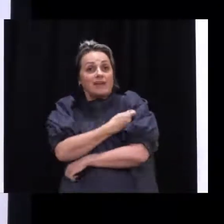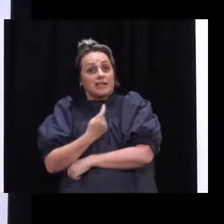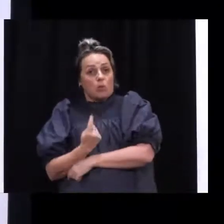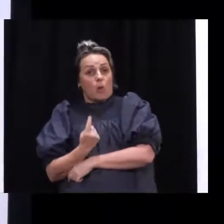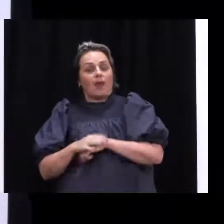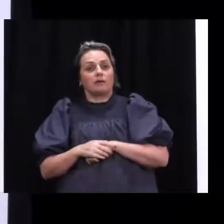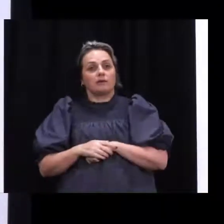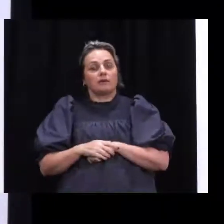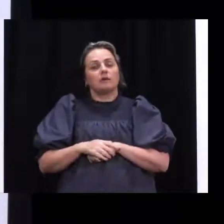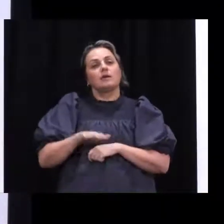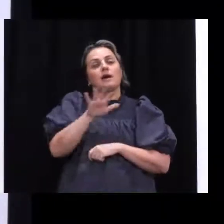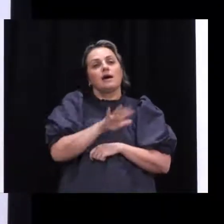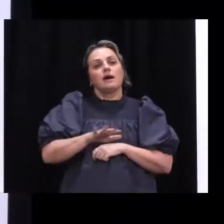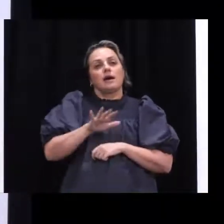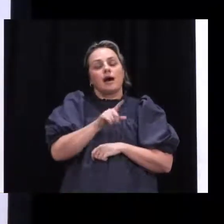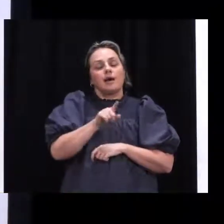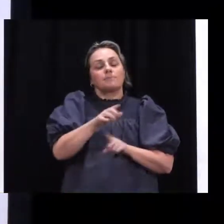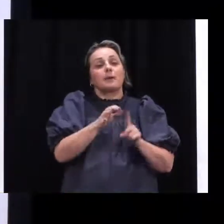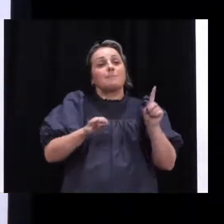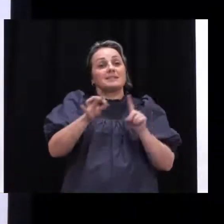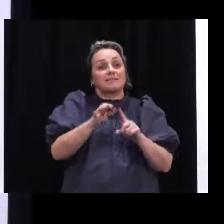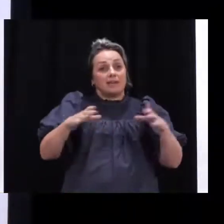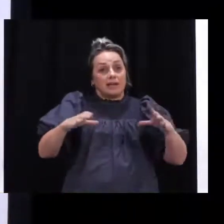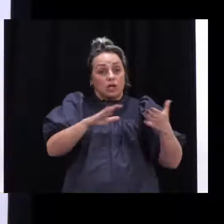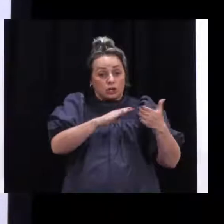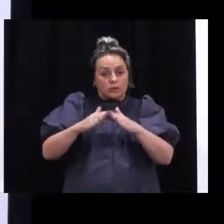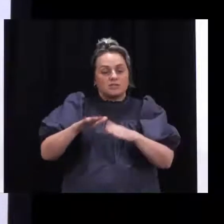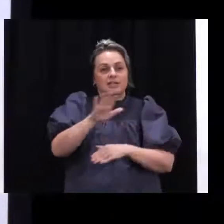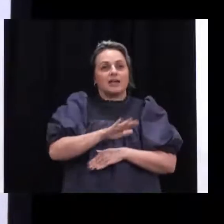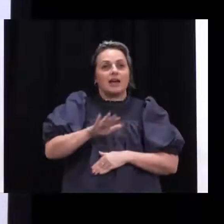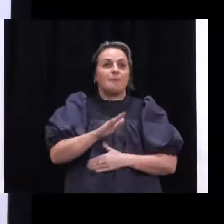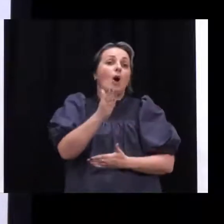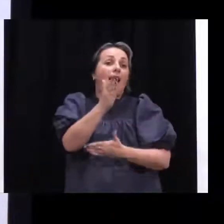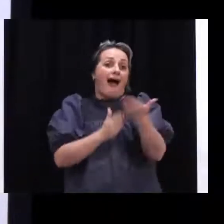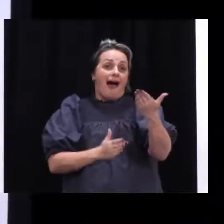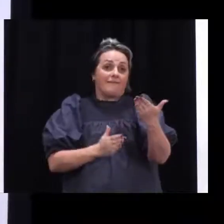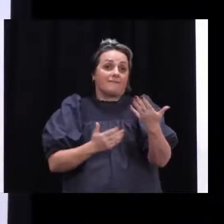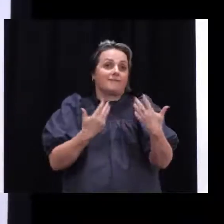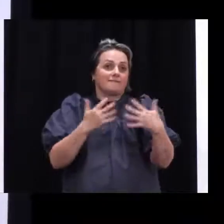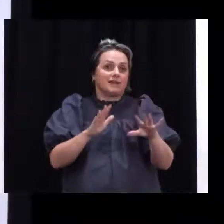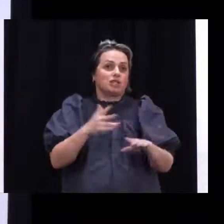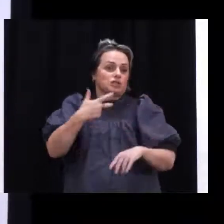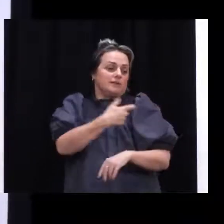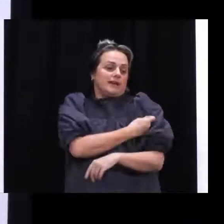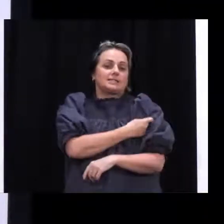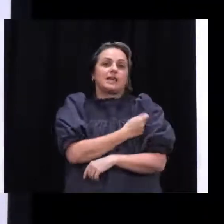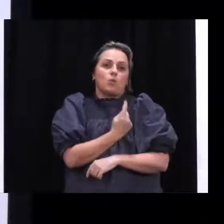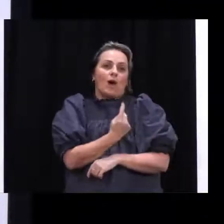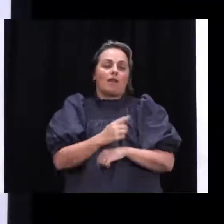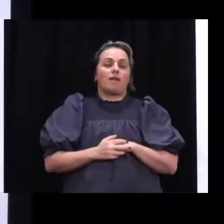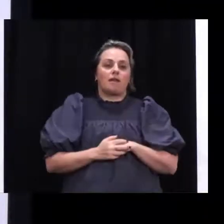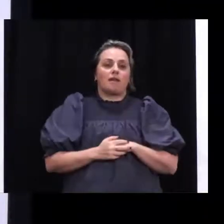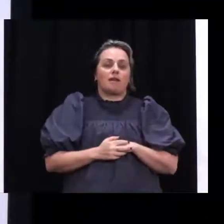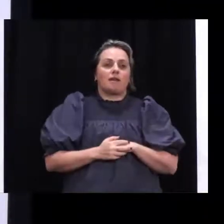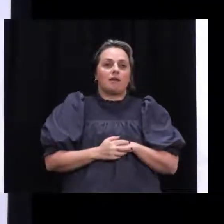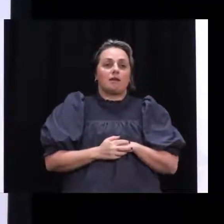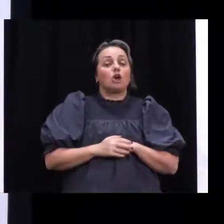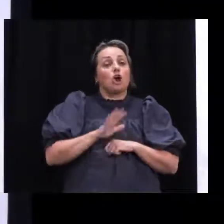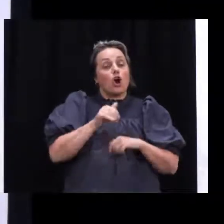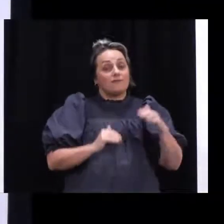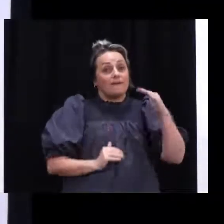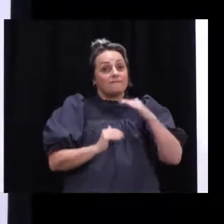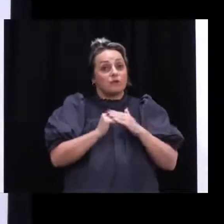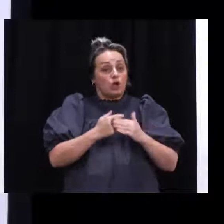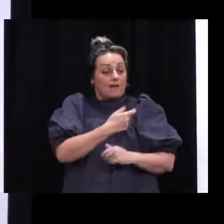around 47% of the Pacific population have had at least one dose of the vaccine. In terms of full